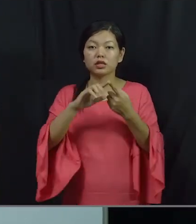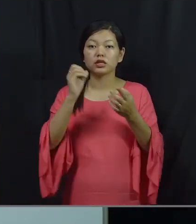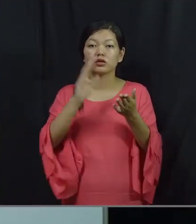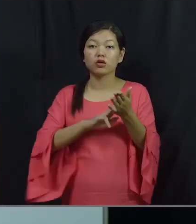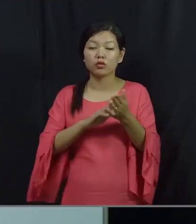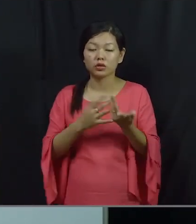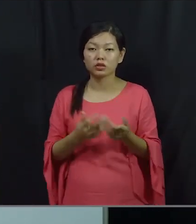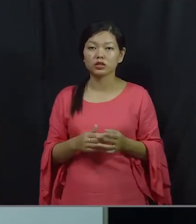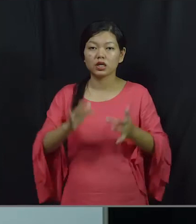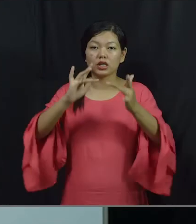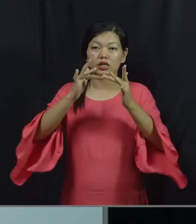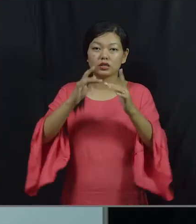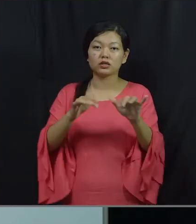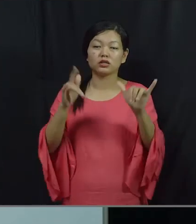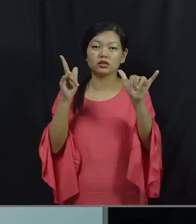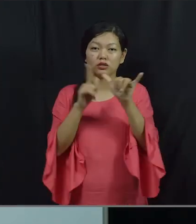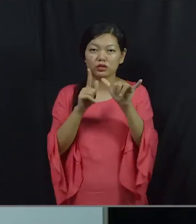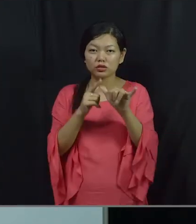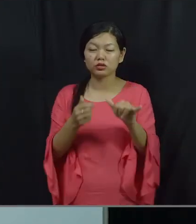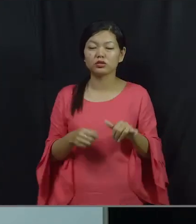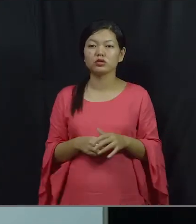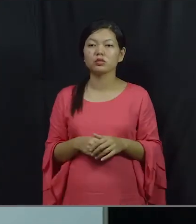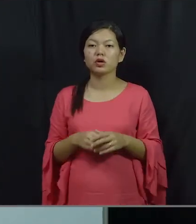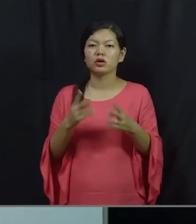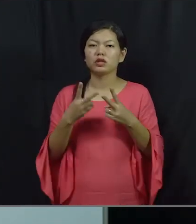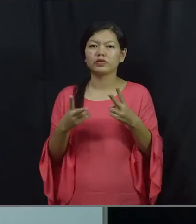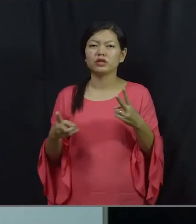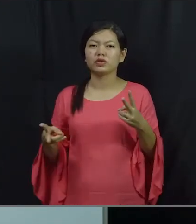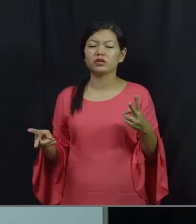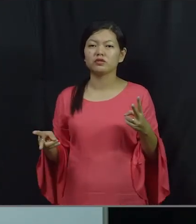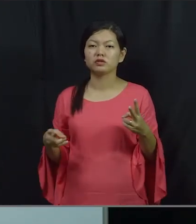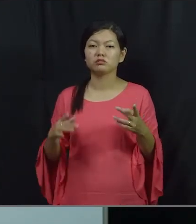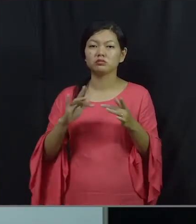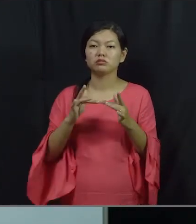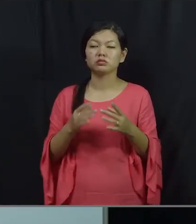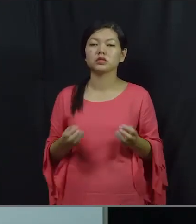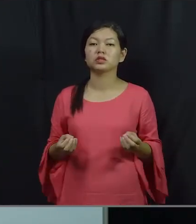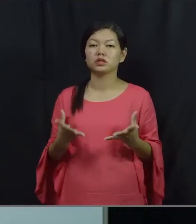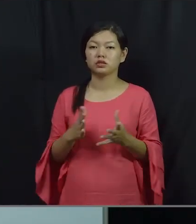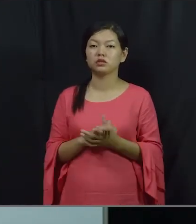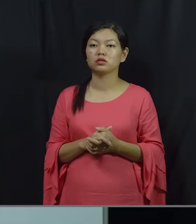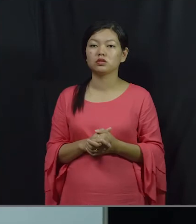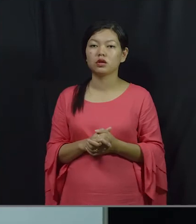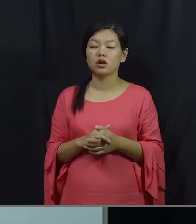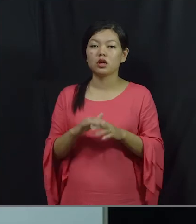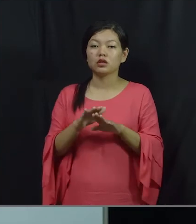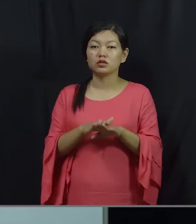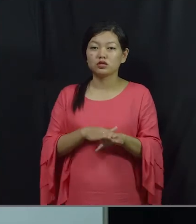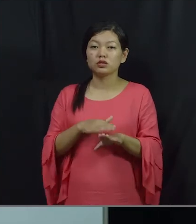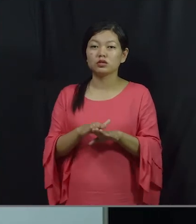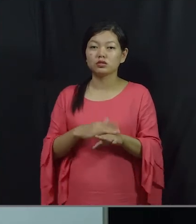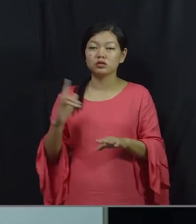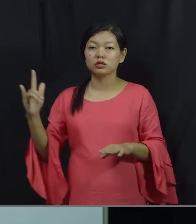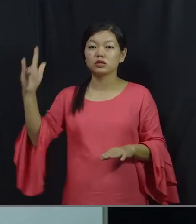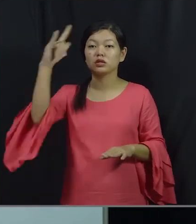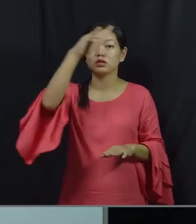added and contributed a lot to transport and communication, and also, rail transportation, airways,